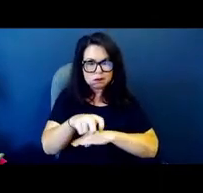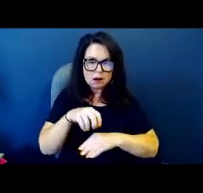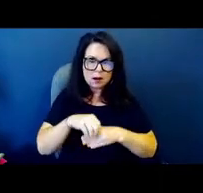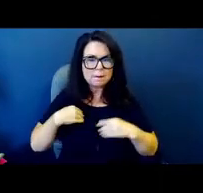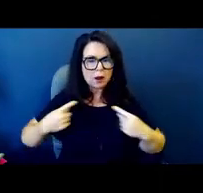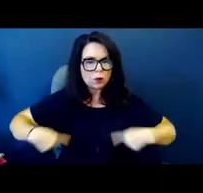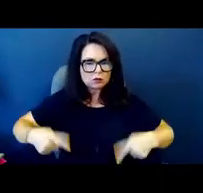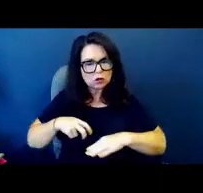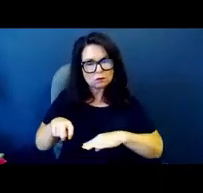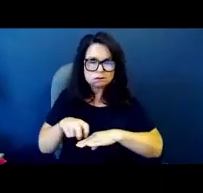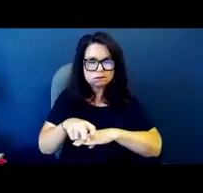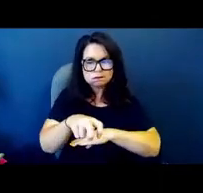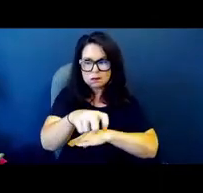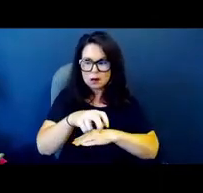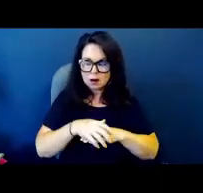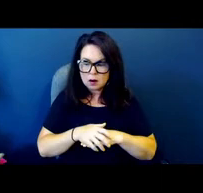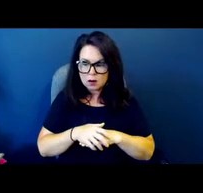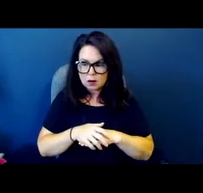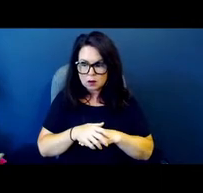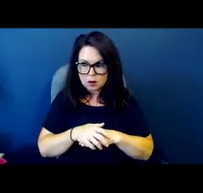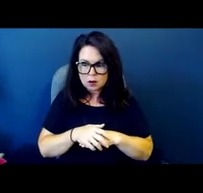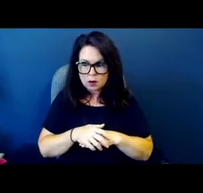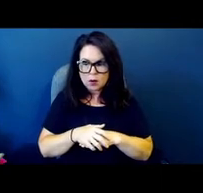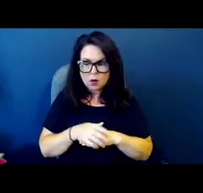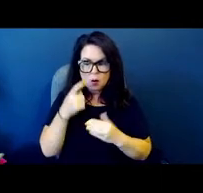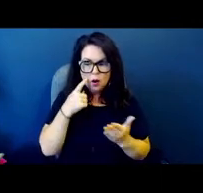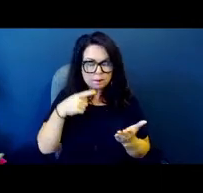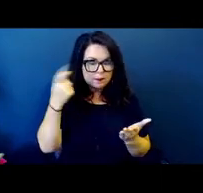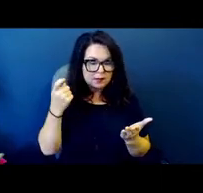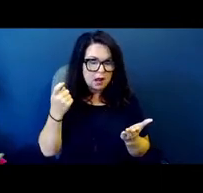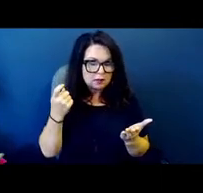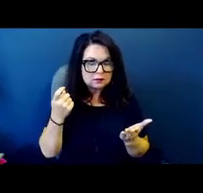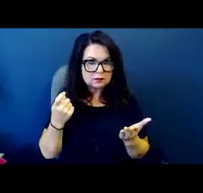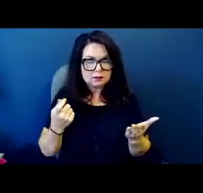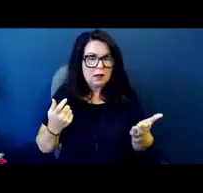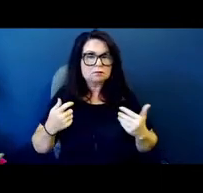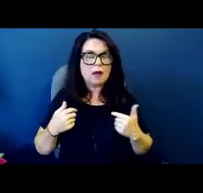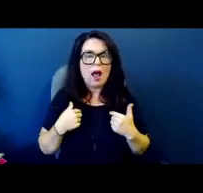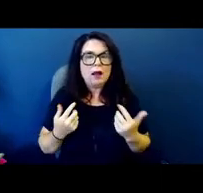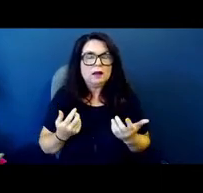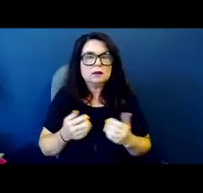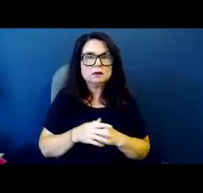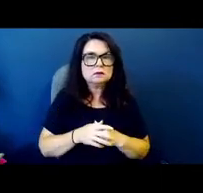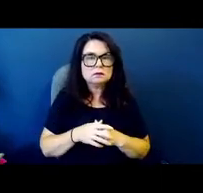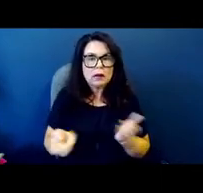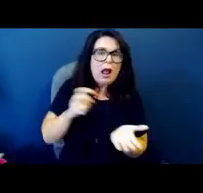I've successfully gotten out of bed in the morning. So what I say